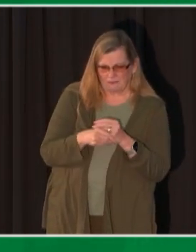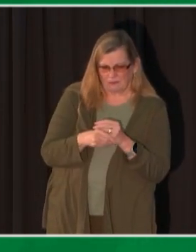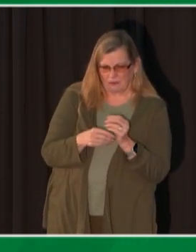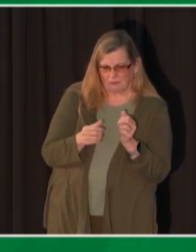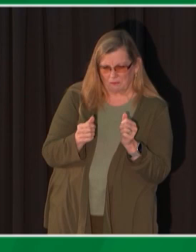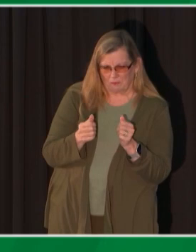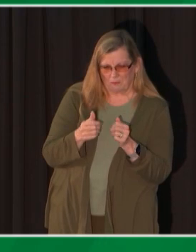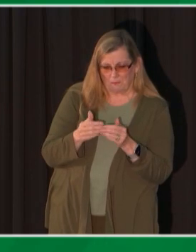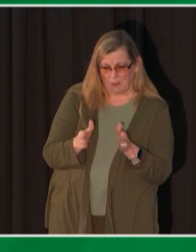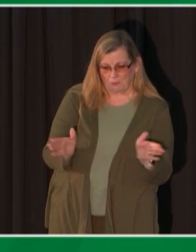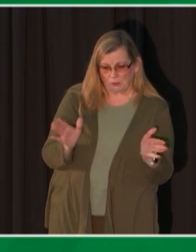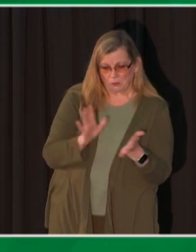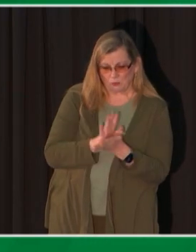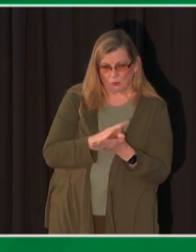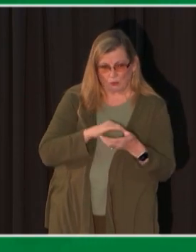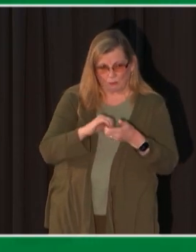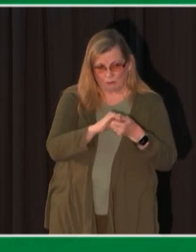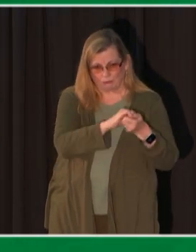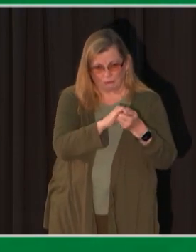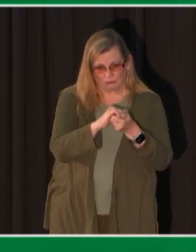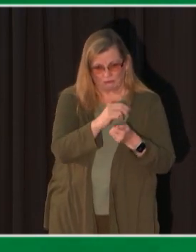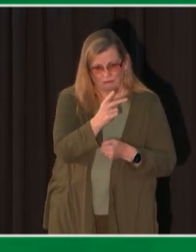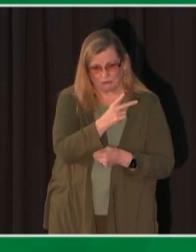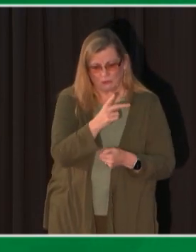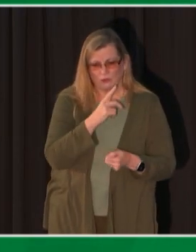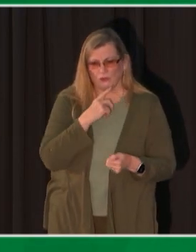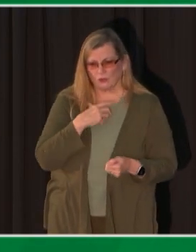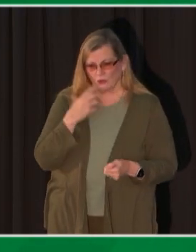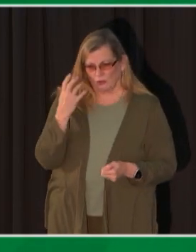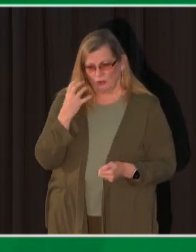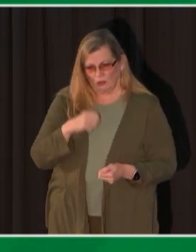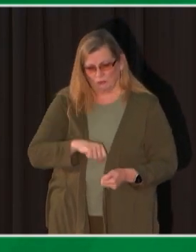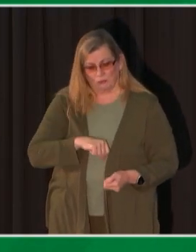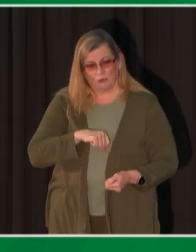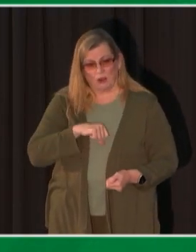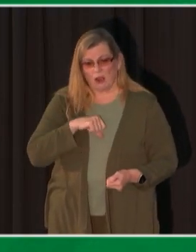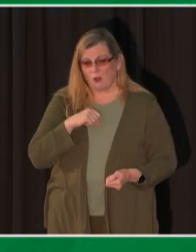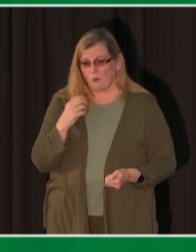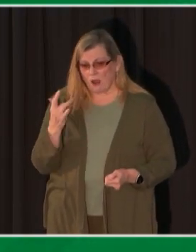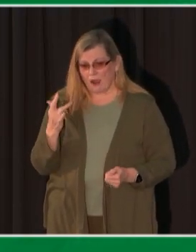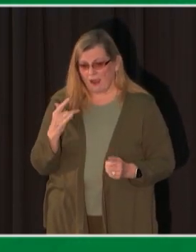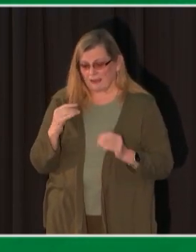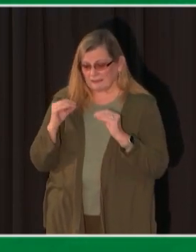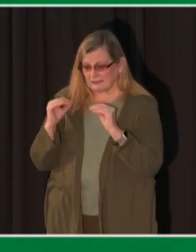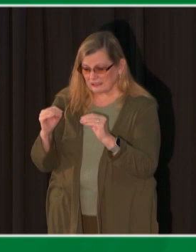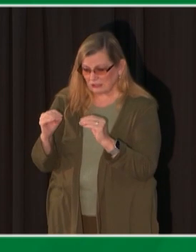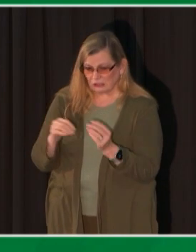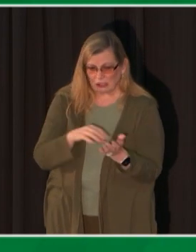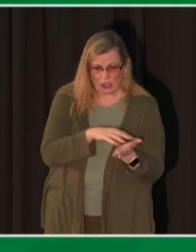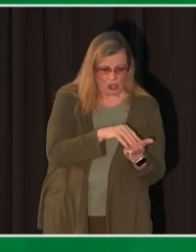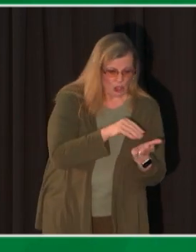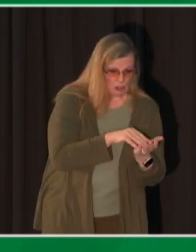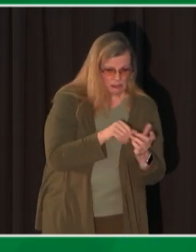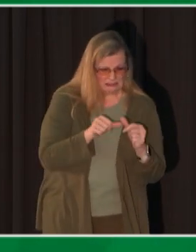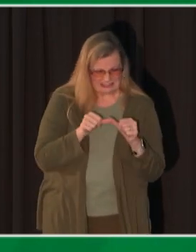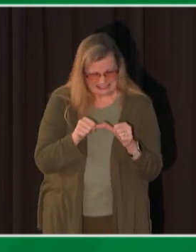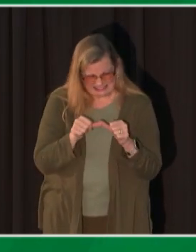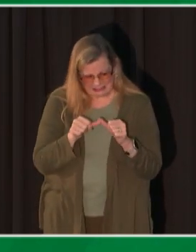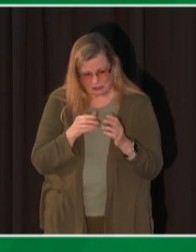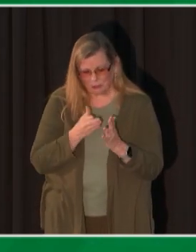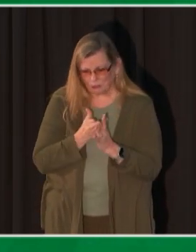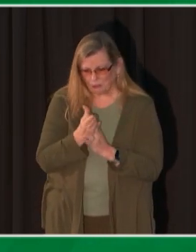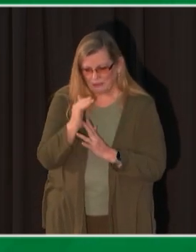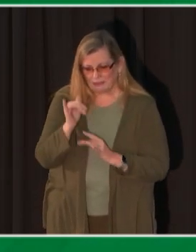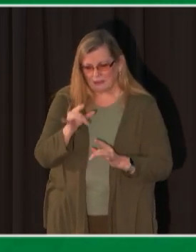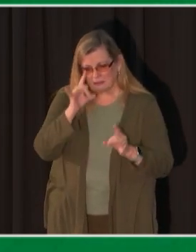we are really proud in this city that teaching and learning has continued in the way that it has through this pandemic and will continue now at DCPS